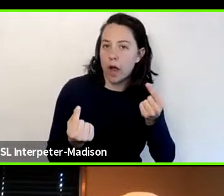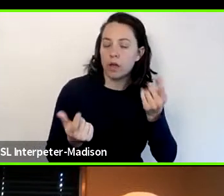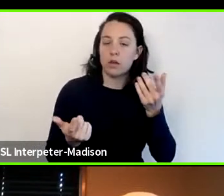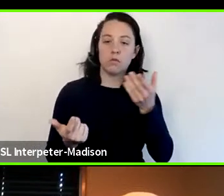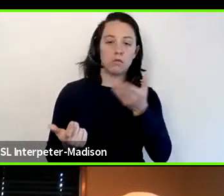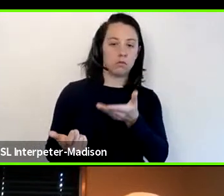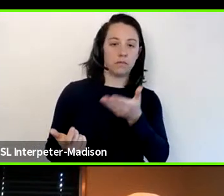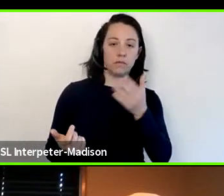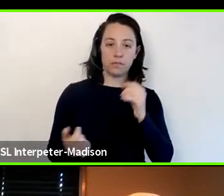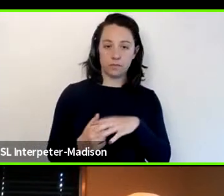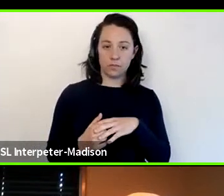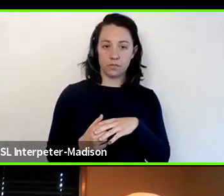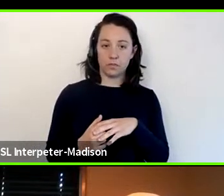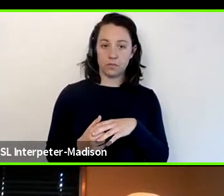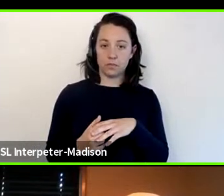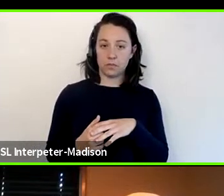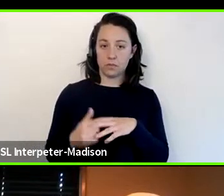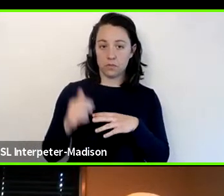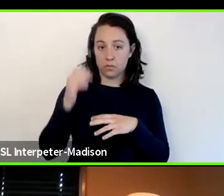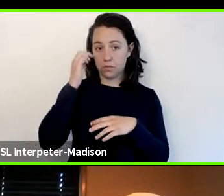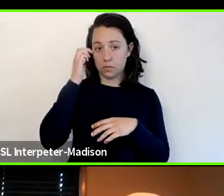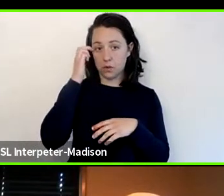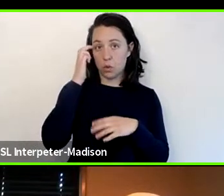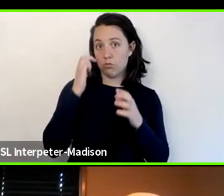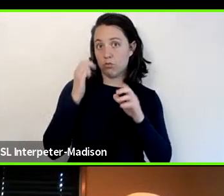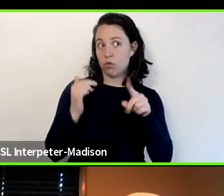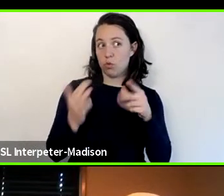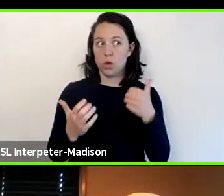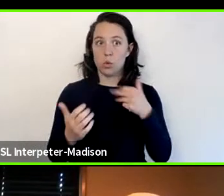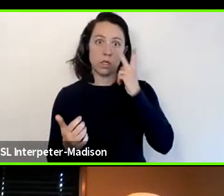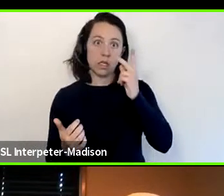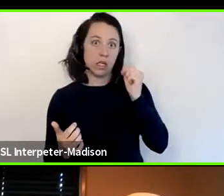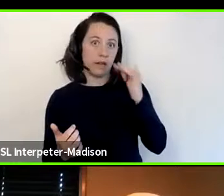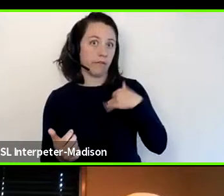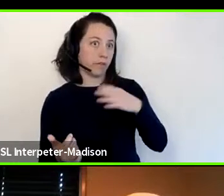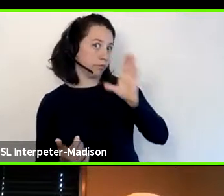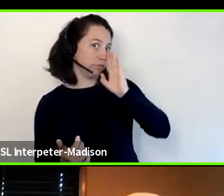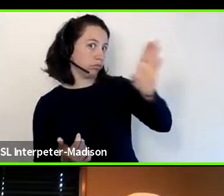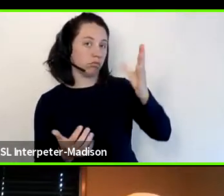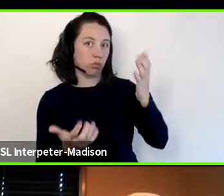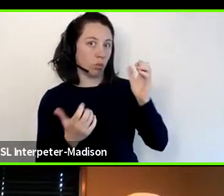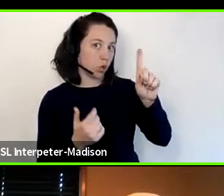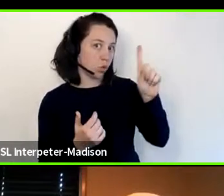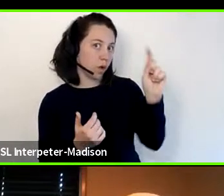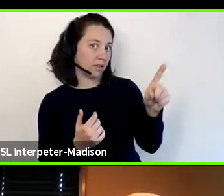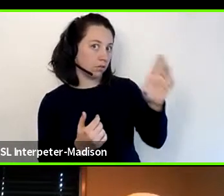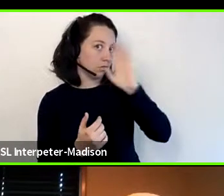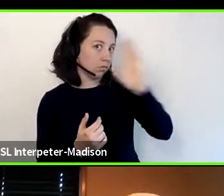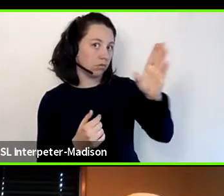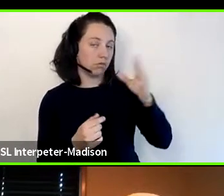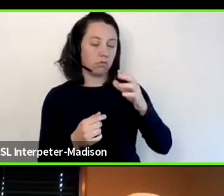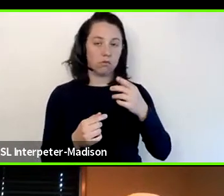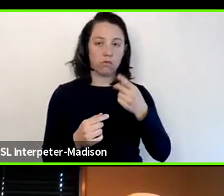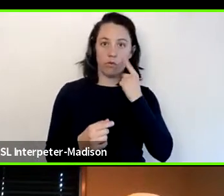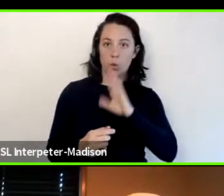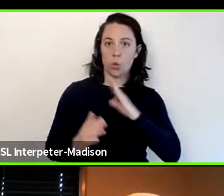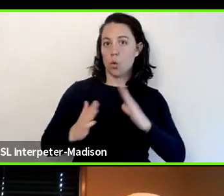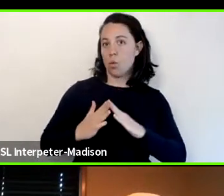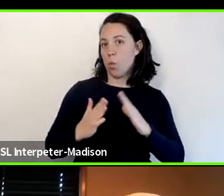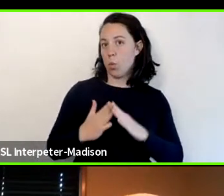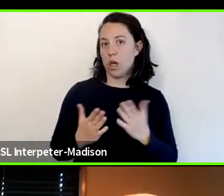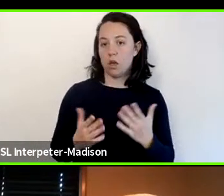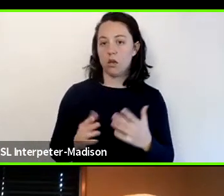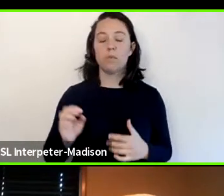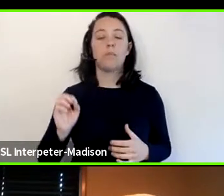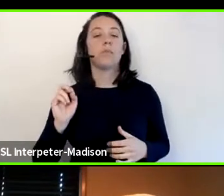you wanted to gain some insight from the medical advisors on hand. Okay, so